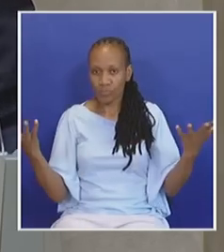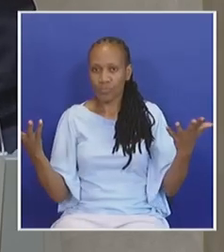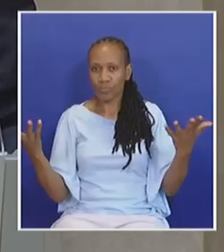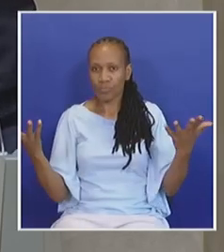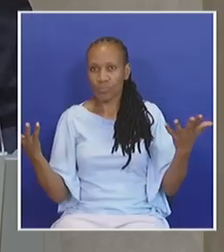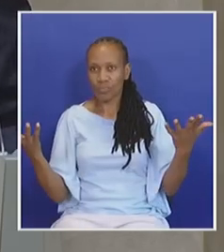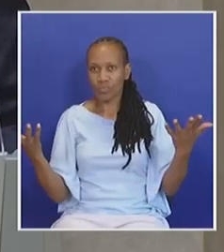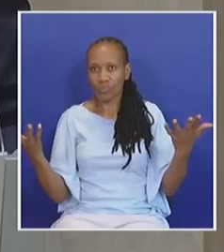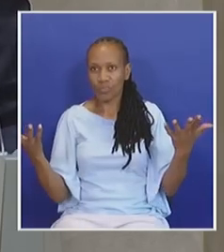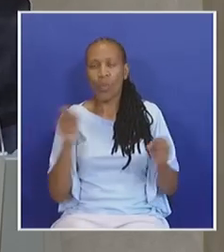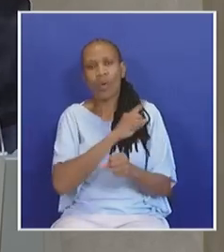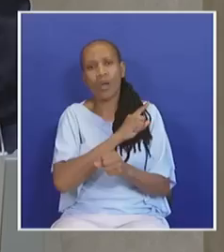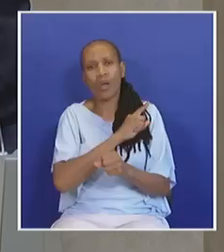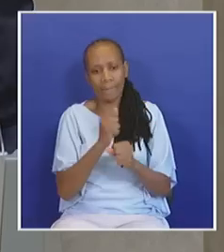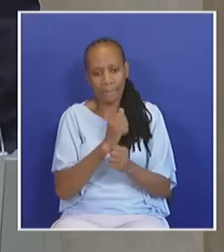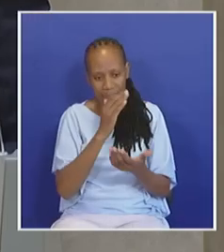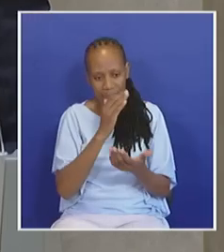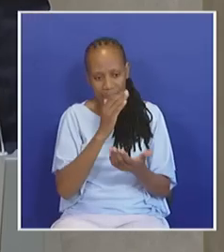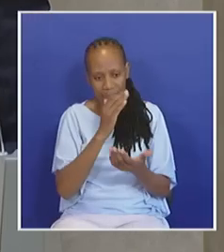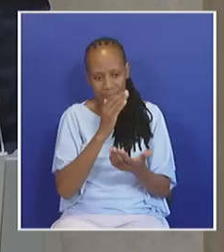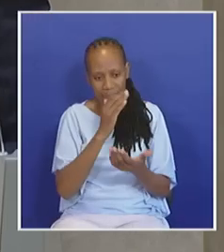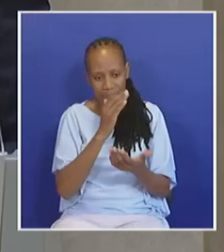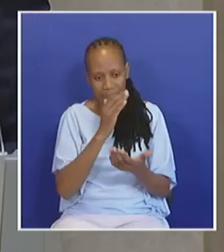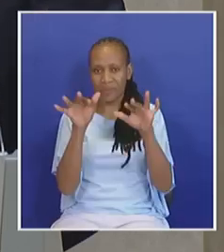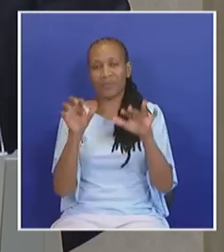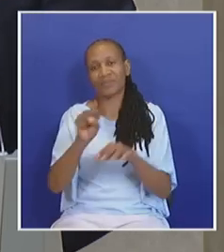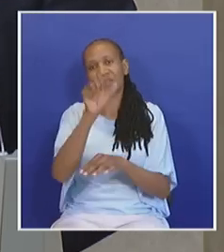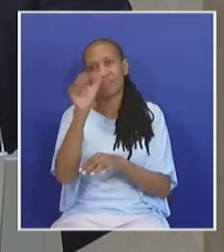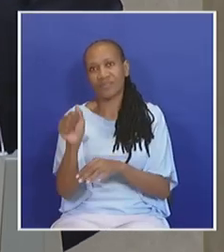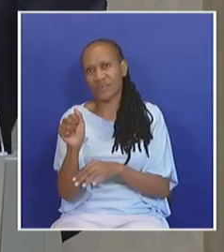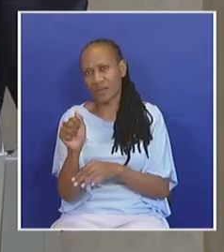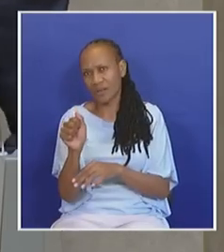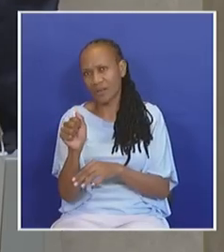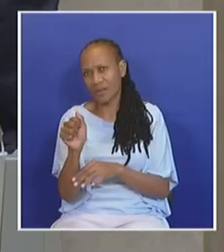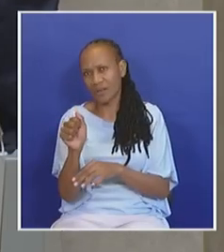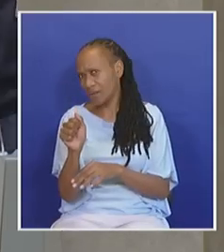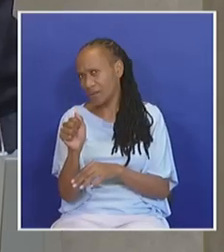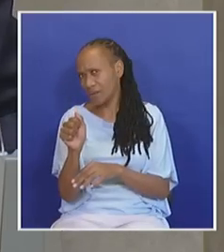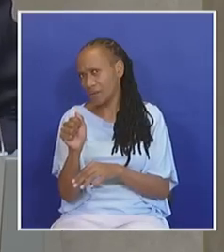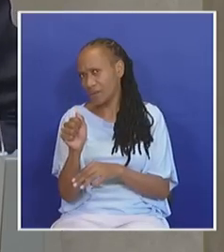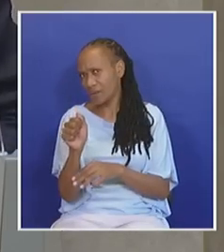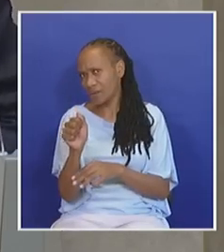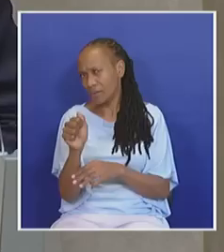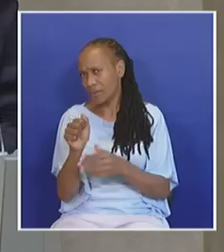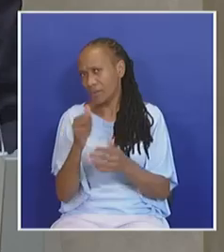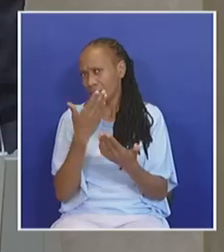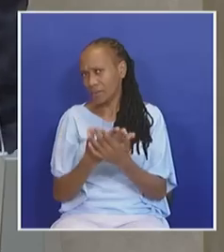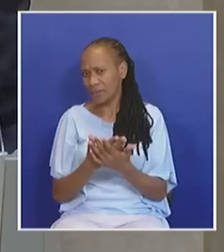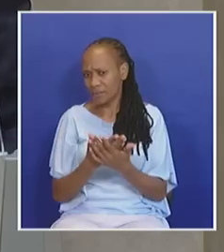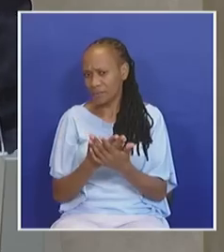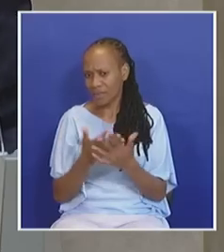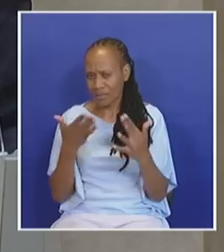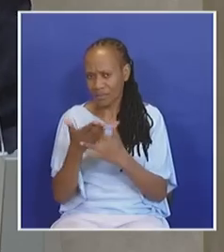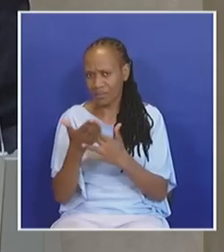popularized to ensure that all South Africans rally behind the plan. South Africa